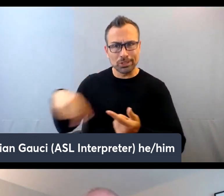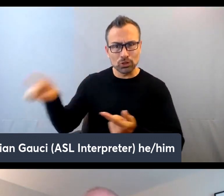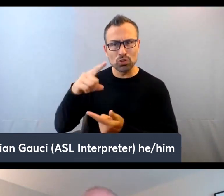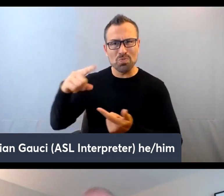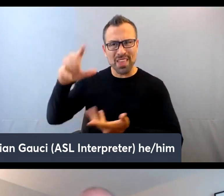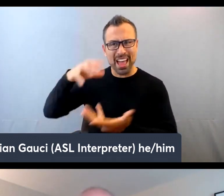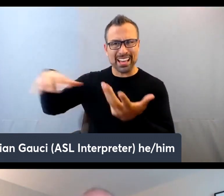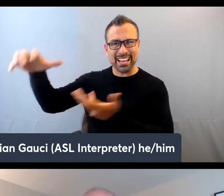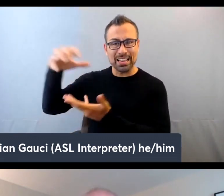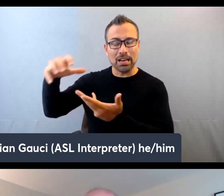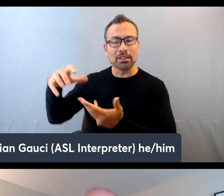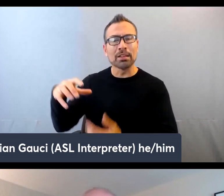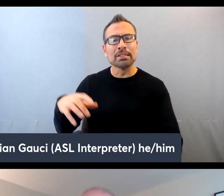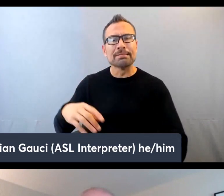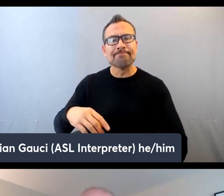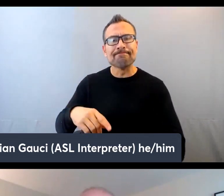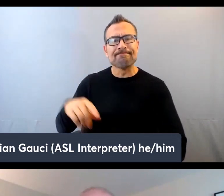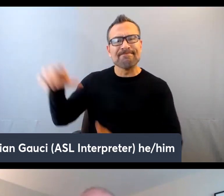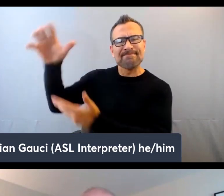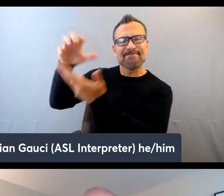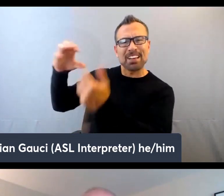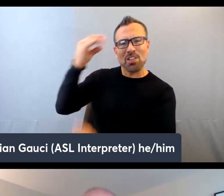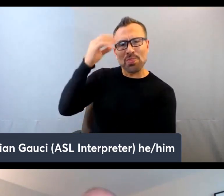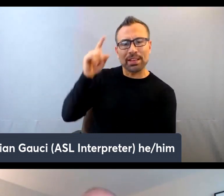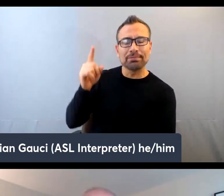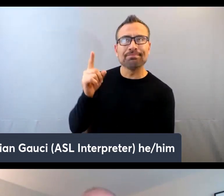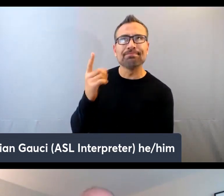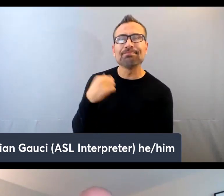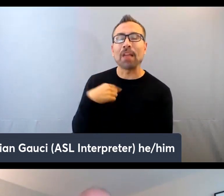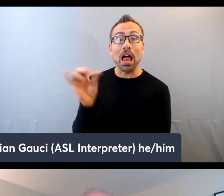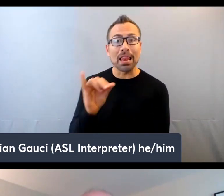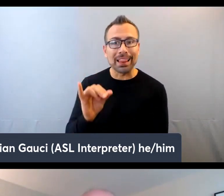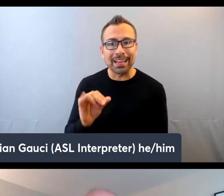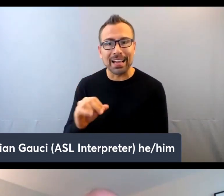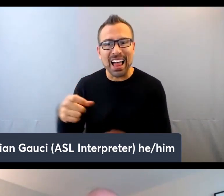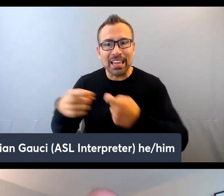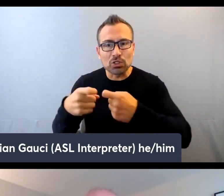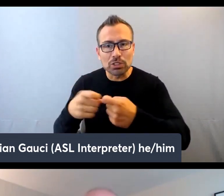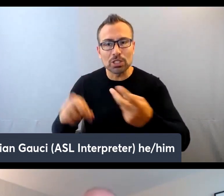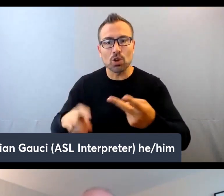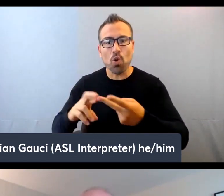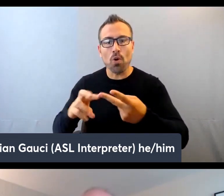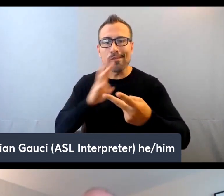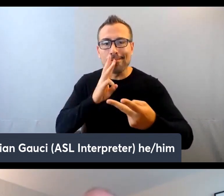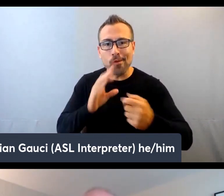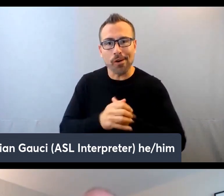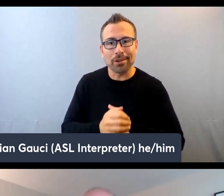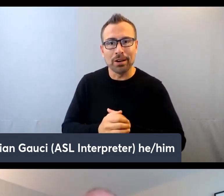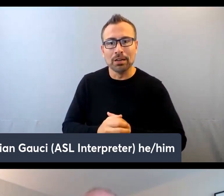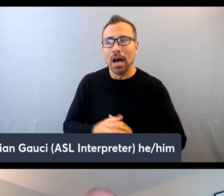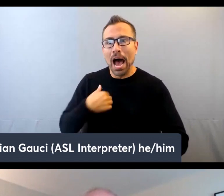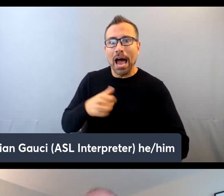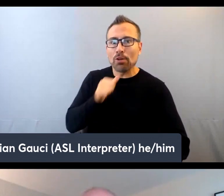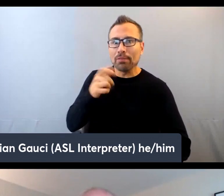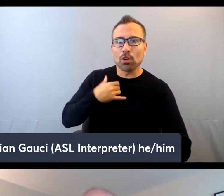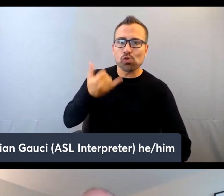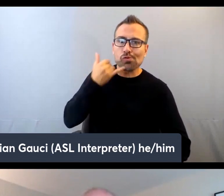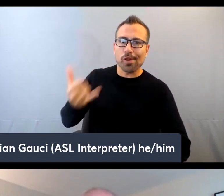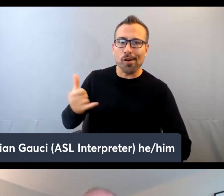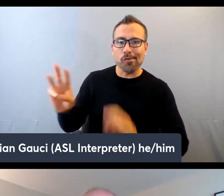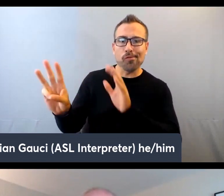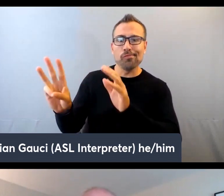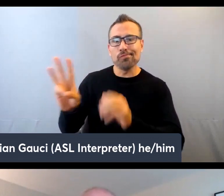water, right? Like I don't have to call and tell the water company that I'm going to fill up my bathtub, right? I can just turn the tub on and it fills up, right? I don't need to tell